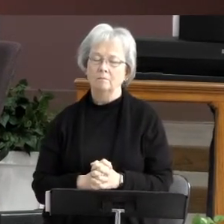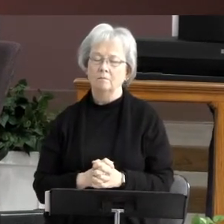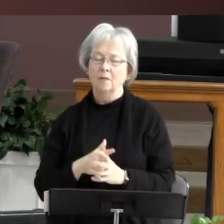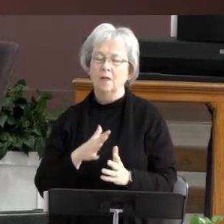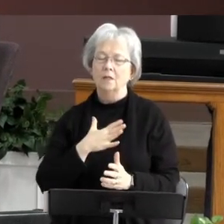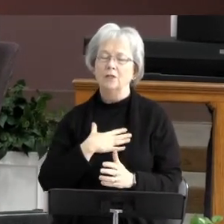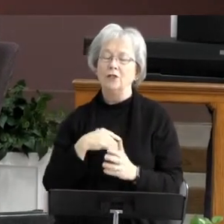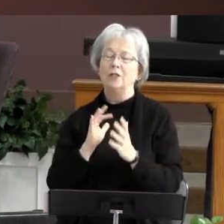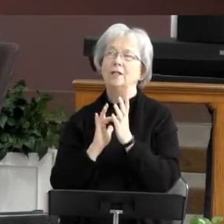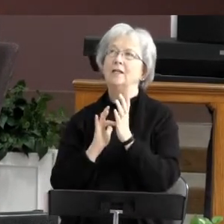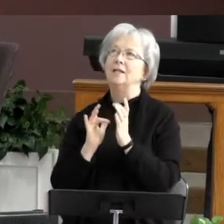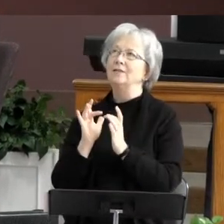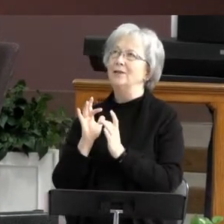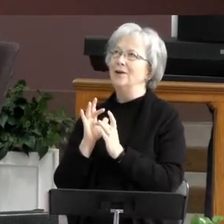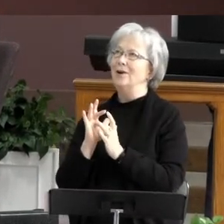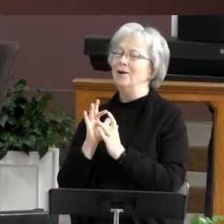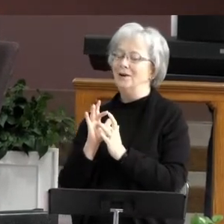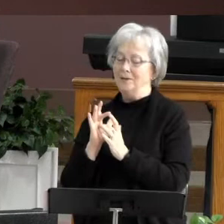My